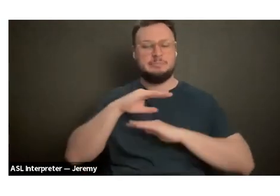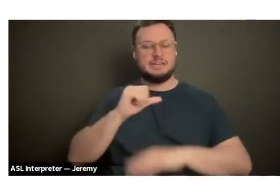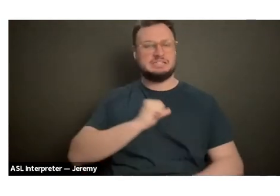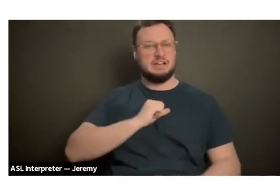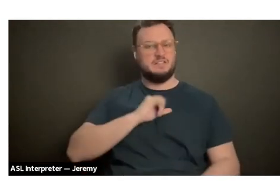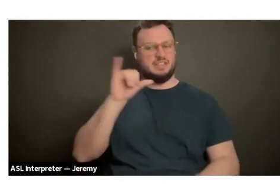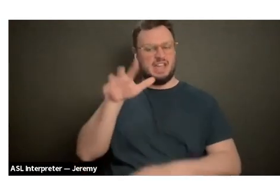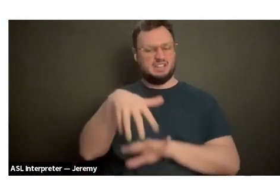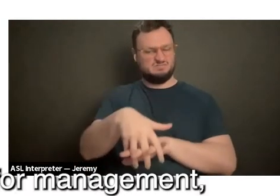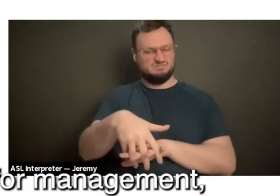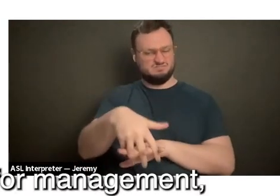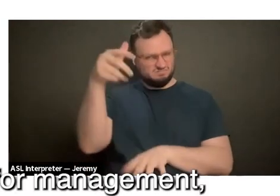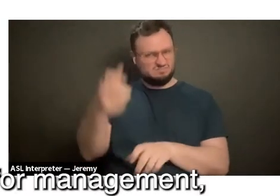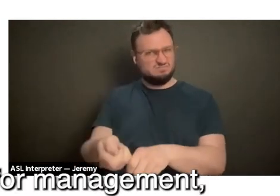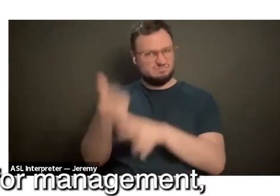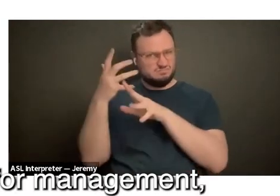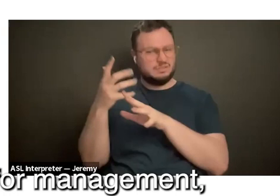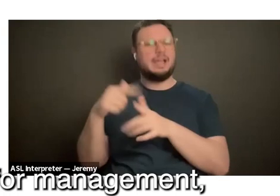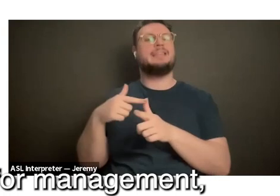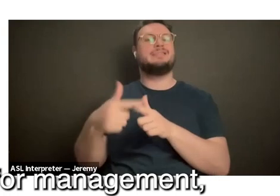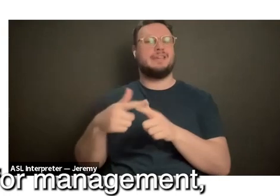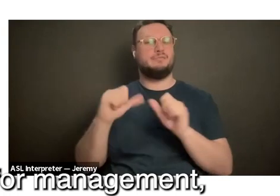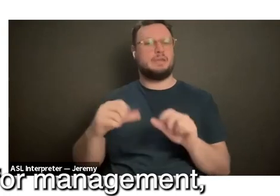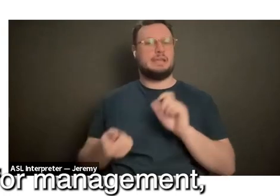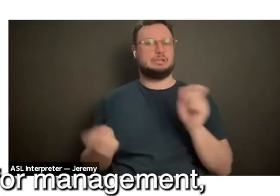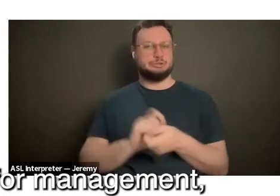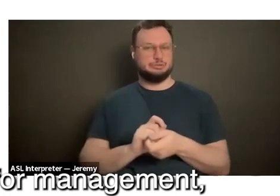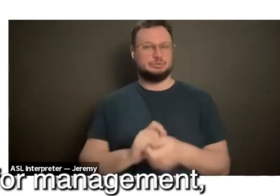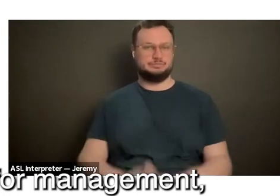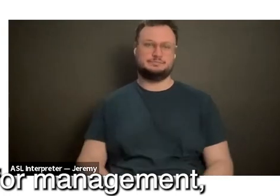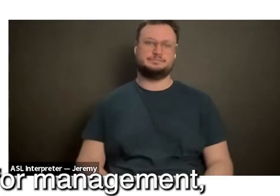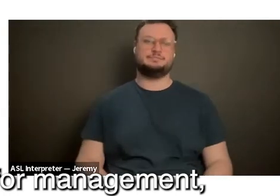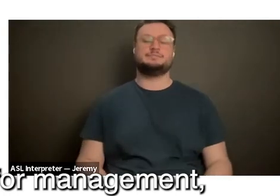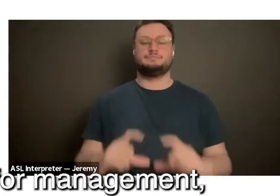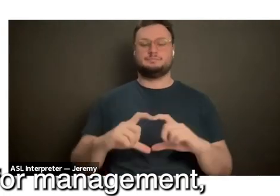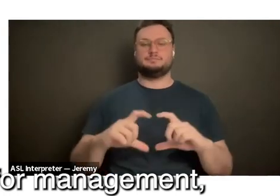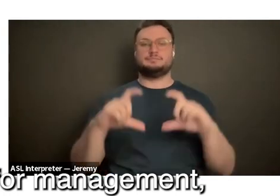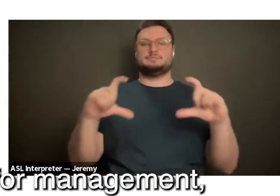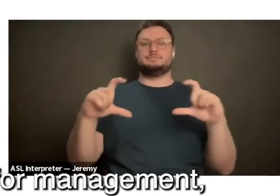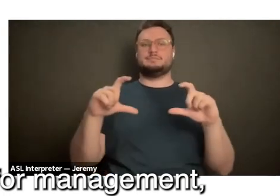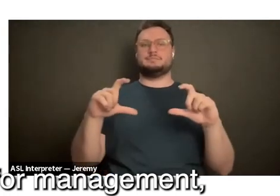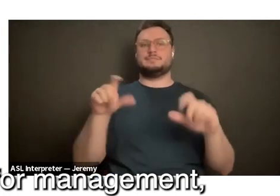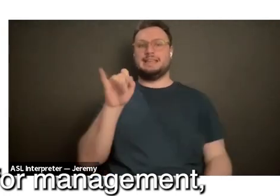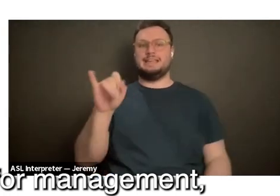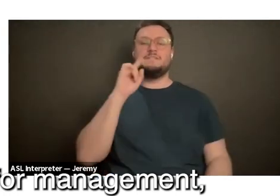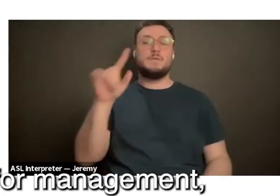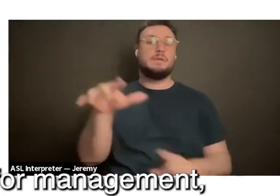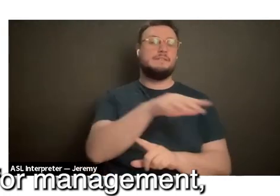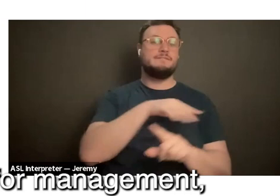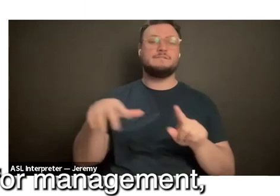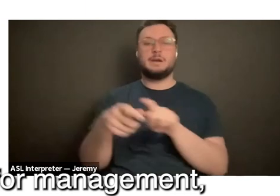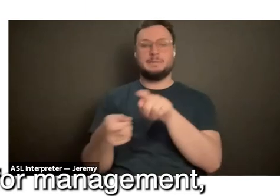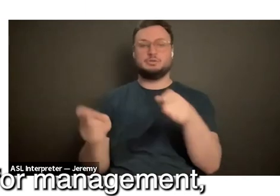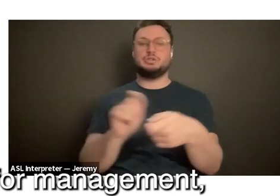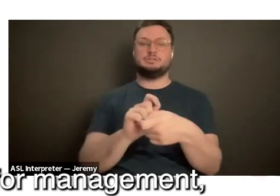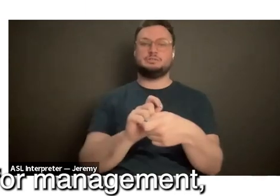And the second one, we have access intimacy for environmental change. And so access intimacy is also about the